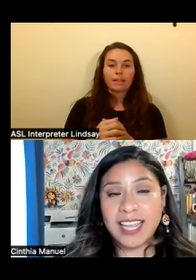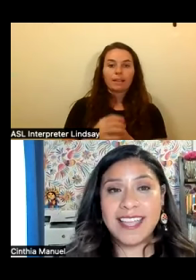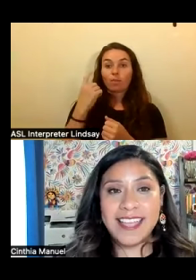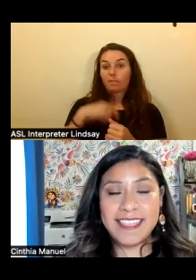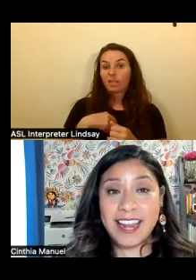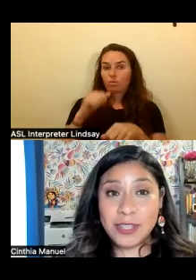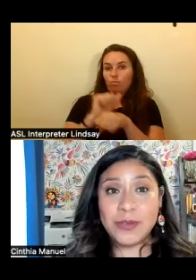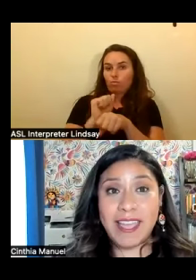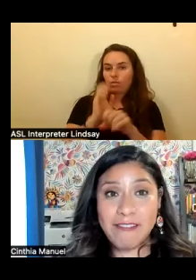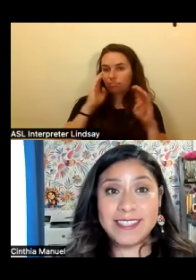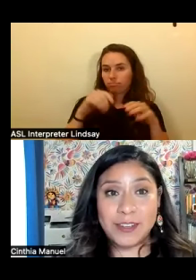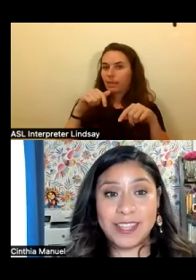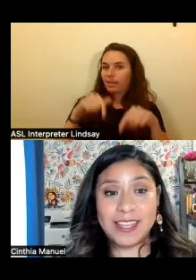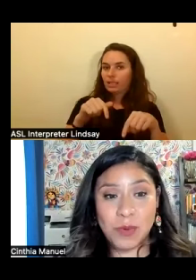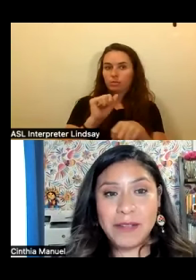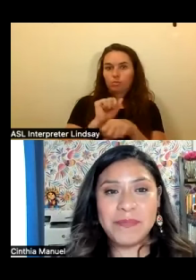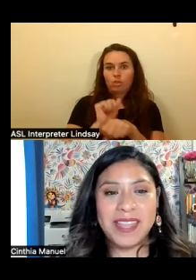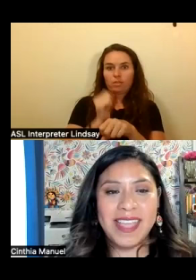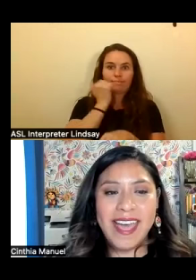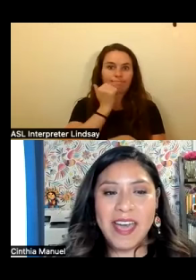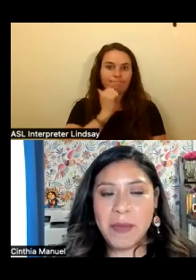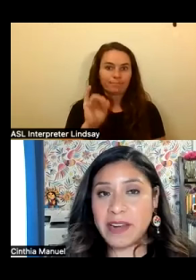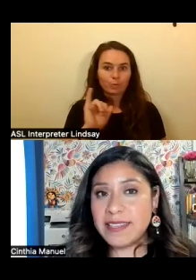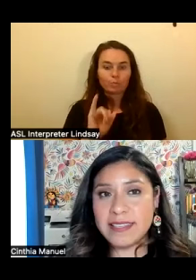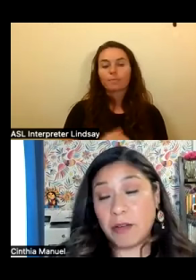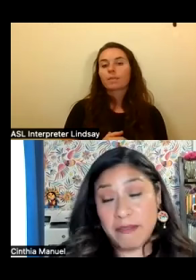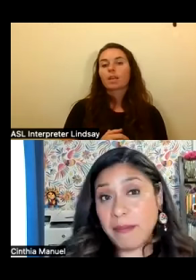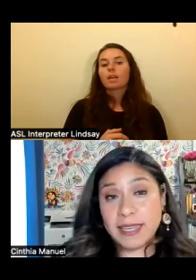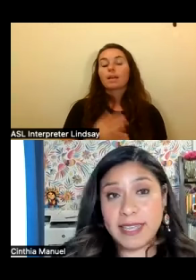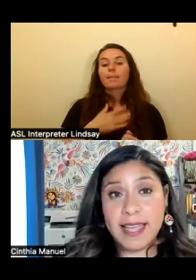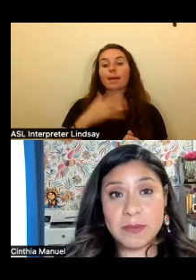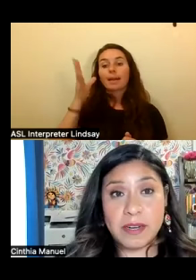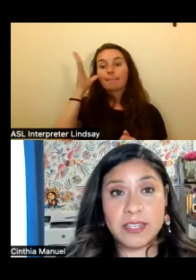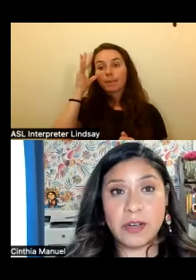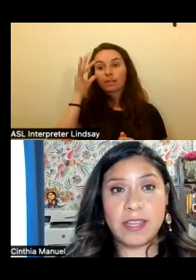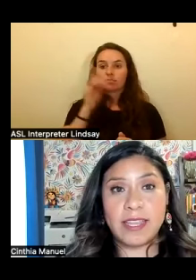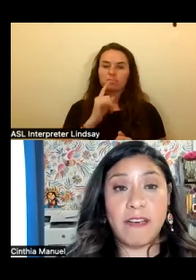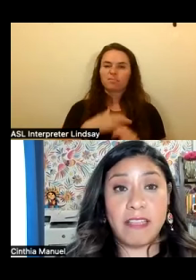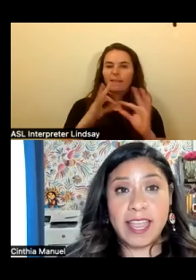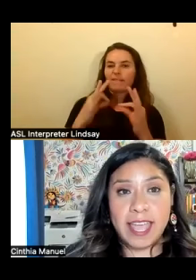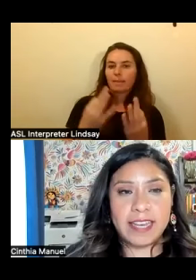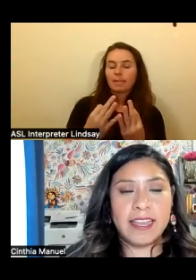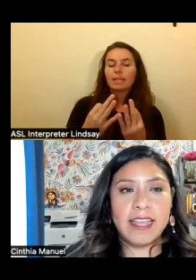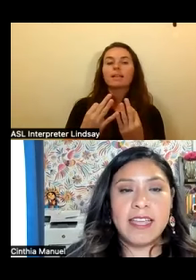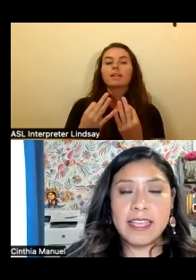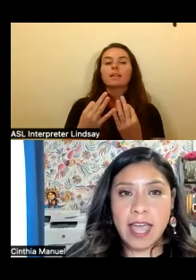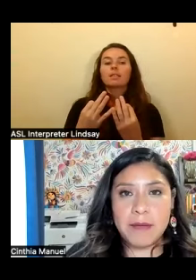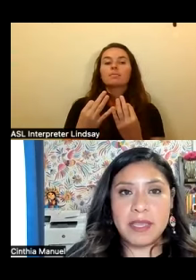work that I do every single day as well. My parents, or my family, is very strongly founded